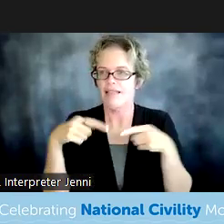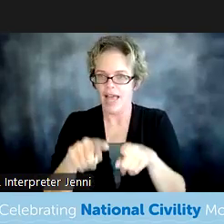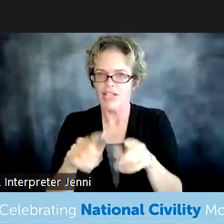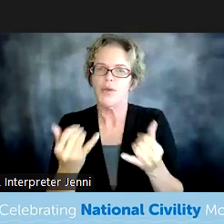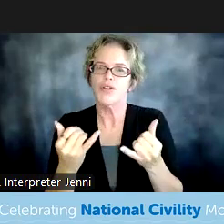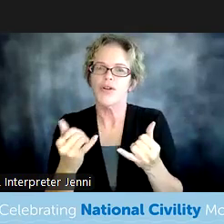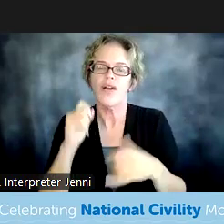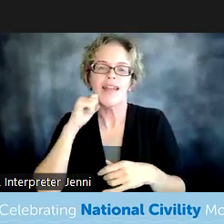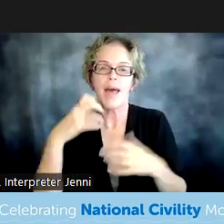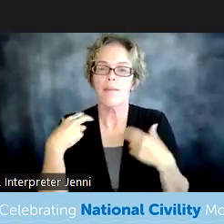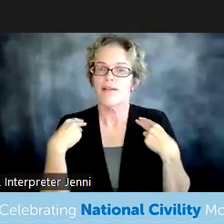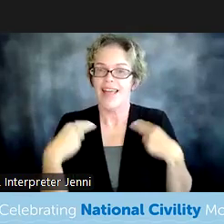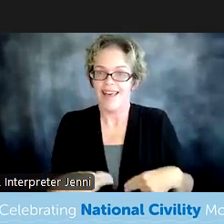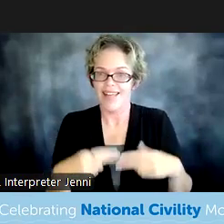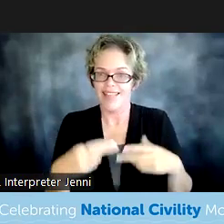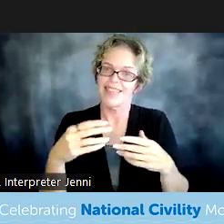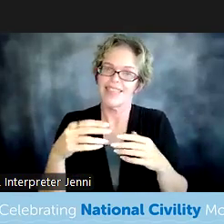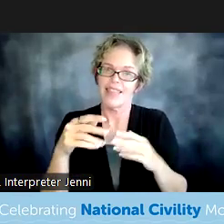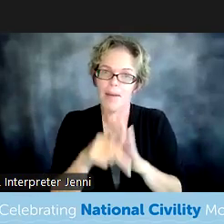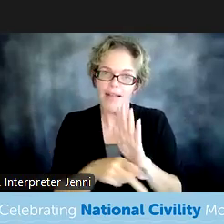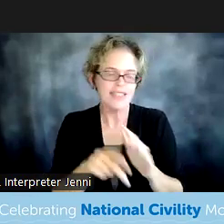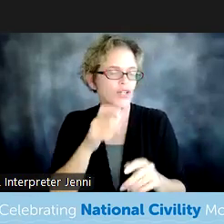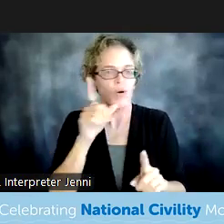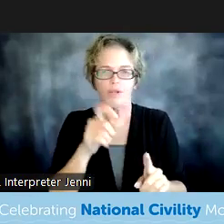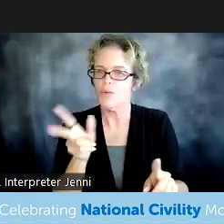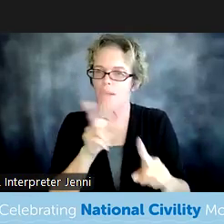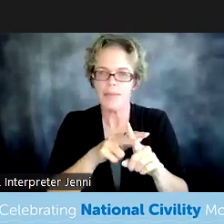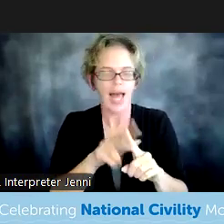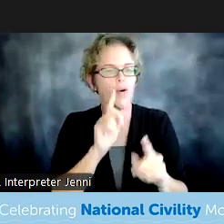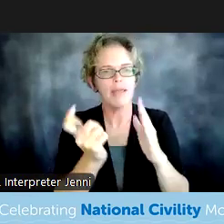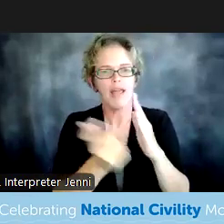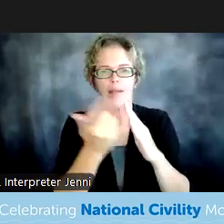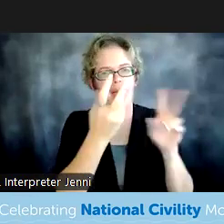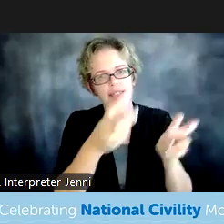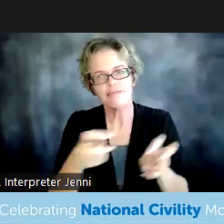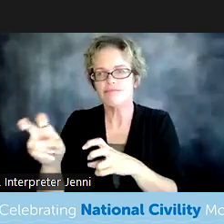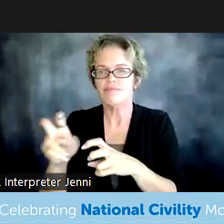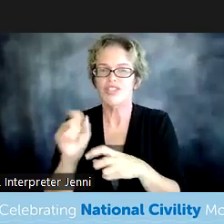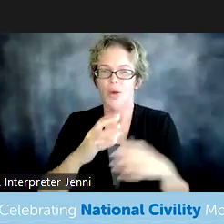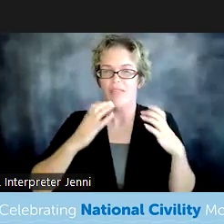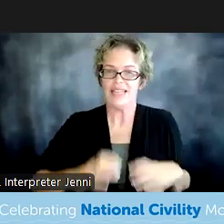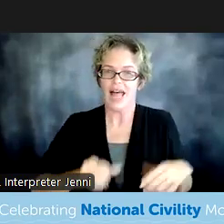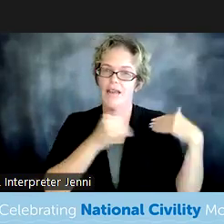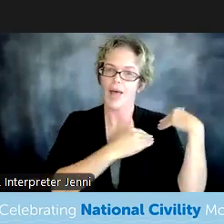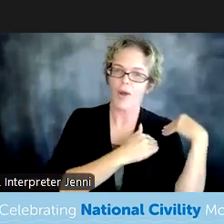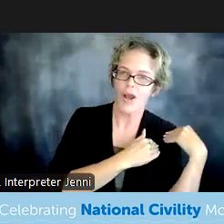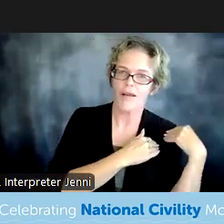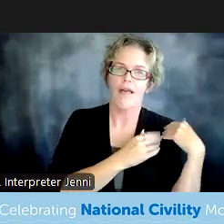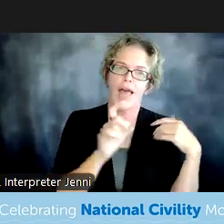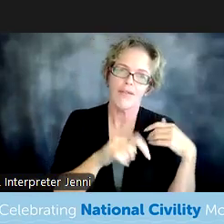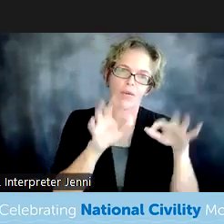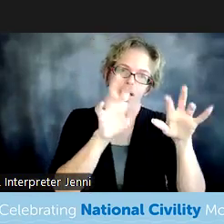policies, and clients would not need to apply for coverage. It would be auto transition. So basically kind of taking the burden off the client, potentially having